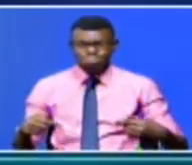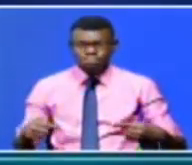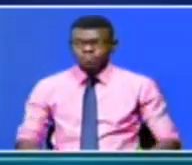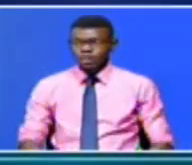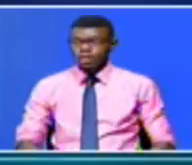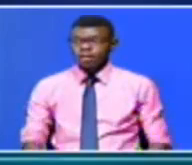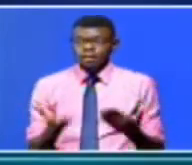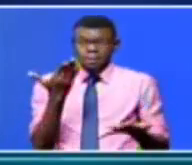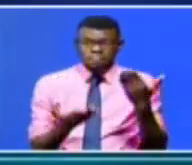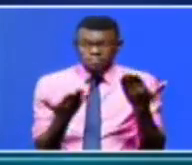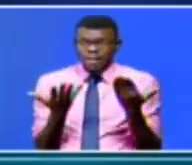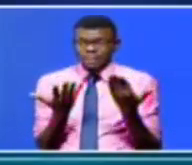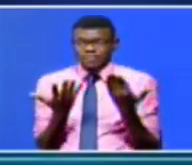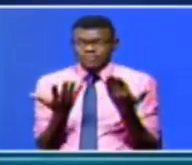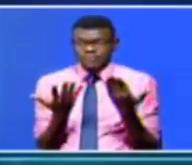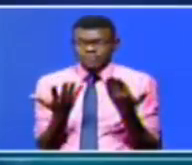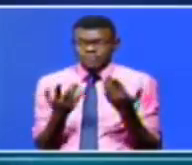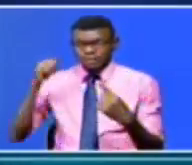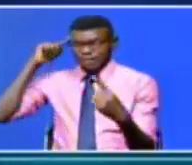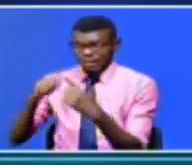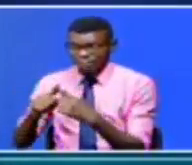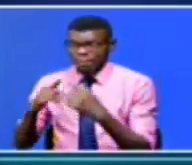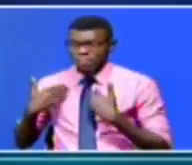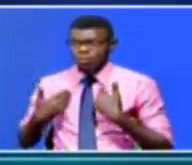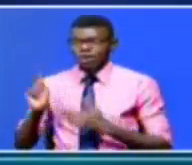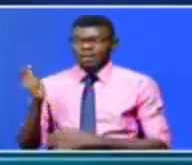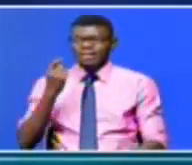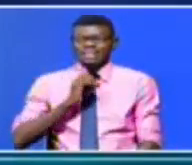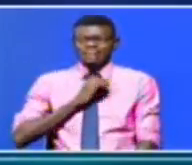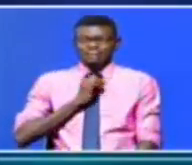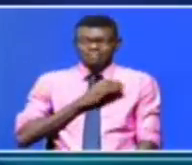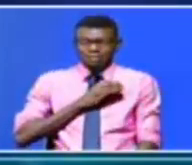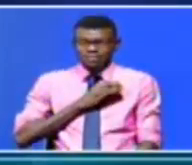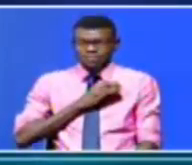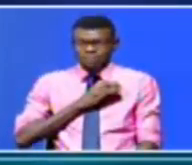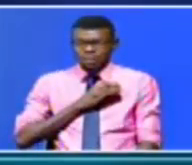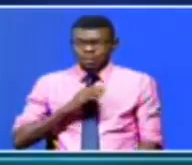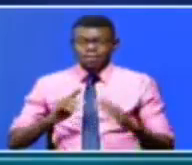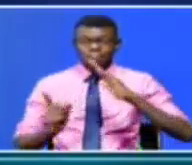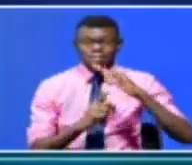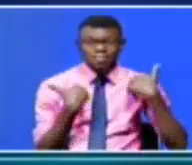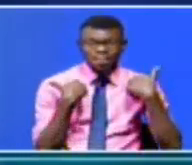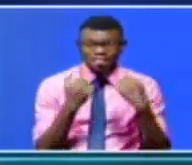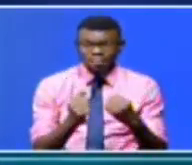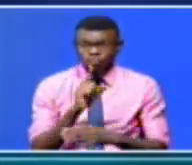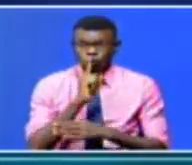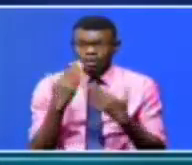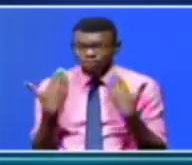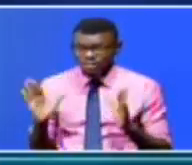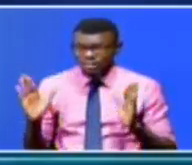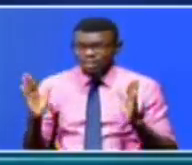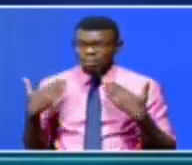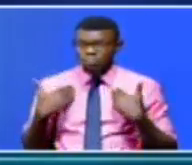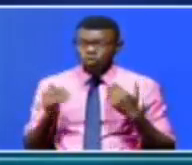And perhaps to instill fear and discipline in Kenyans to stay indoors during curfew hours, the Ministry of Health directed that those